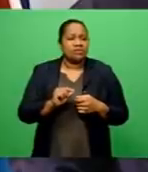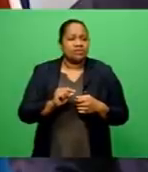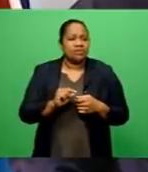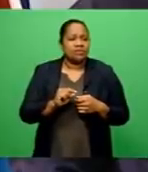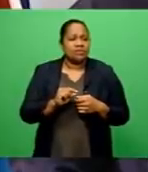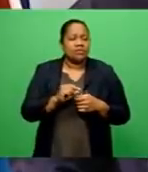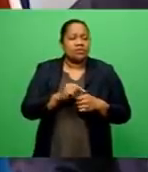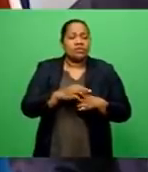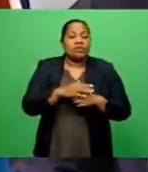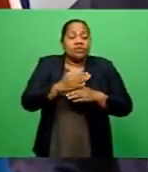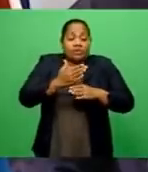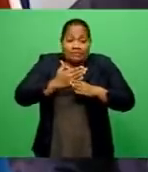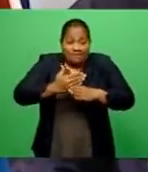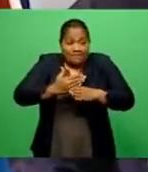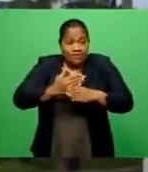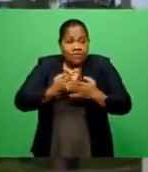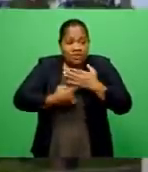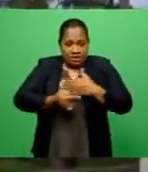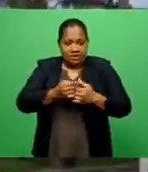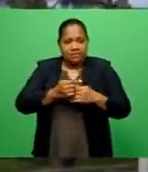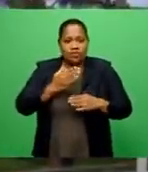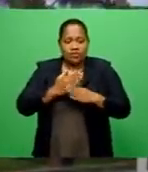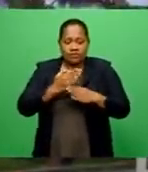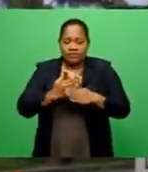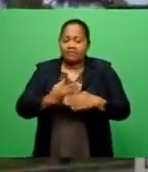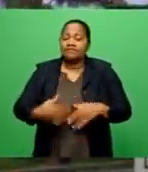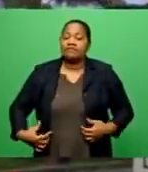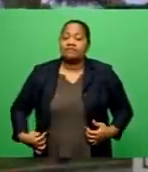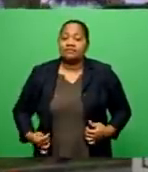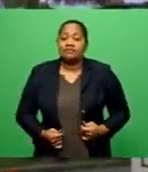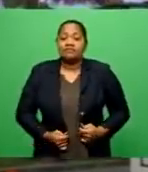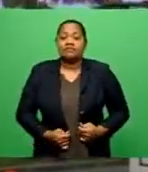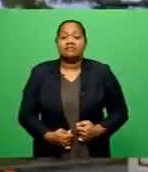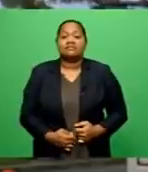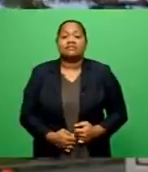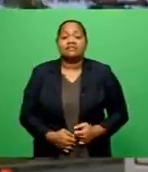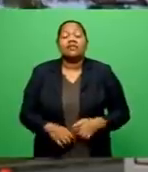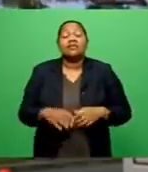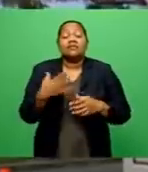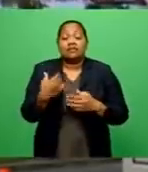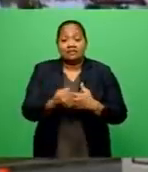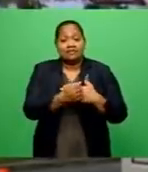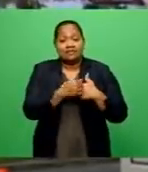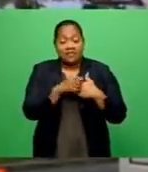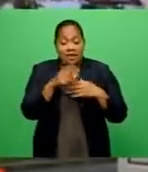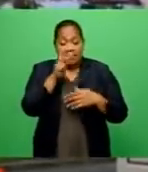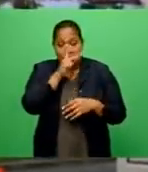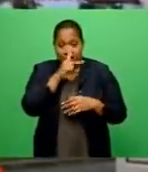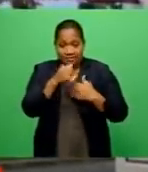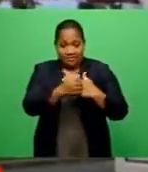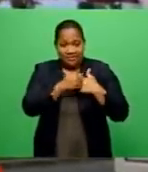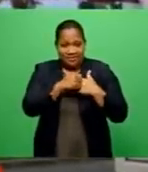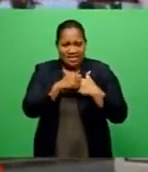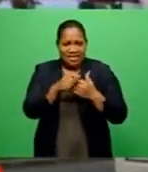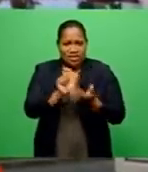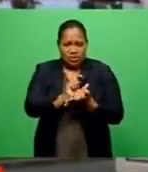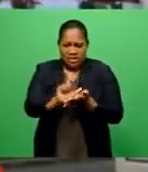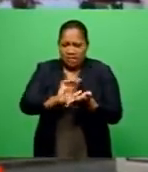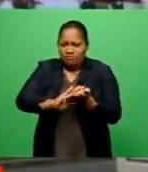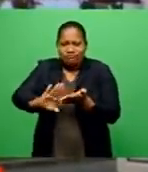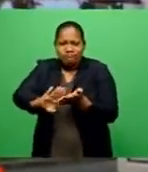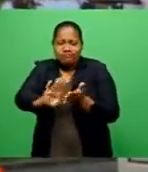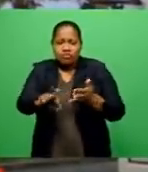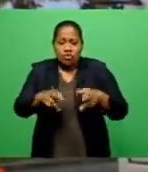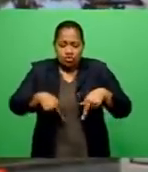Operational focus for the next 24 hours is on maintaining public safety, clearing roads, restoration of